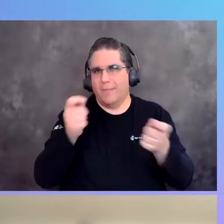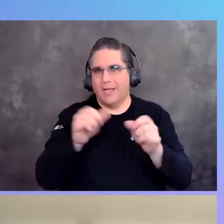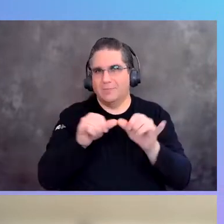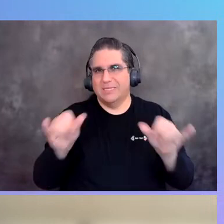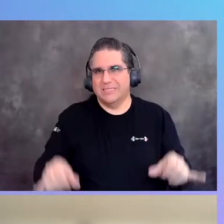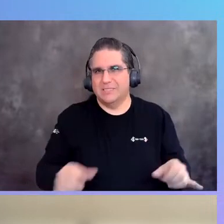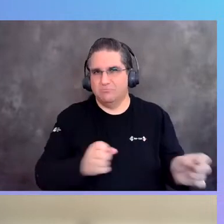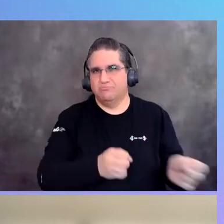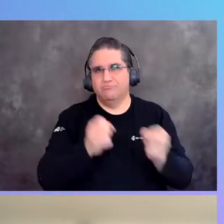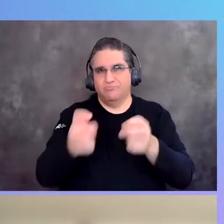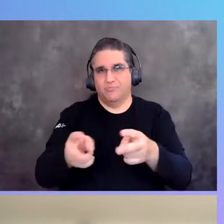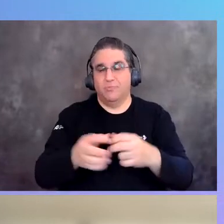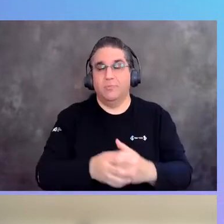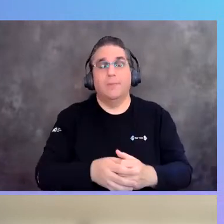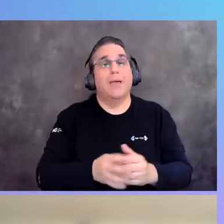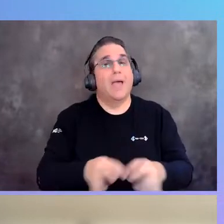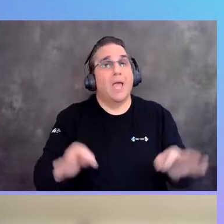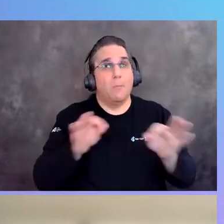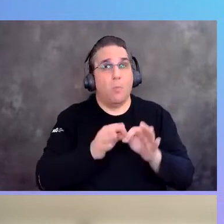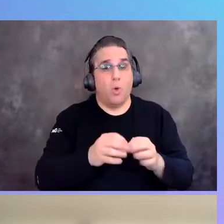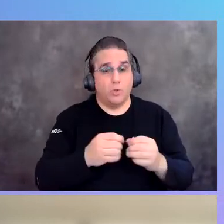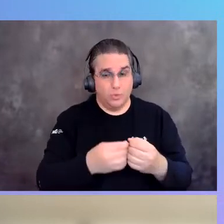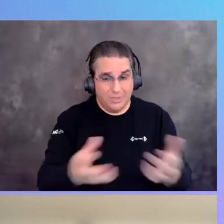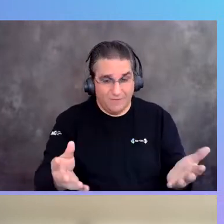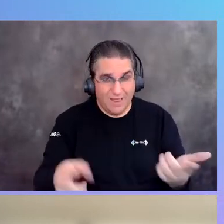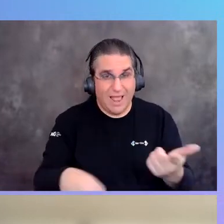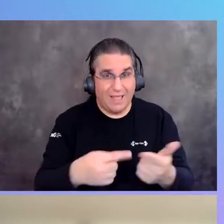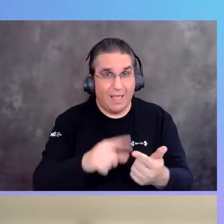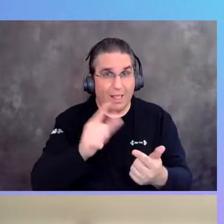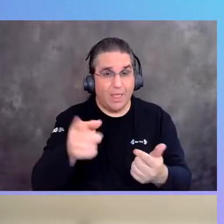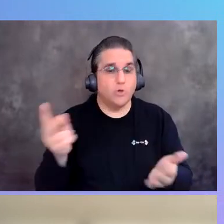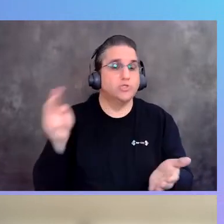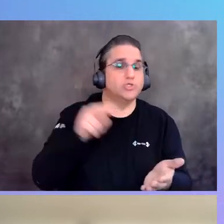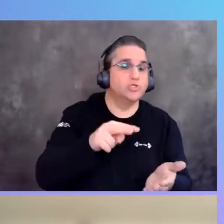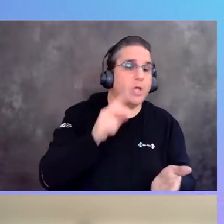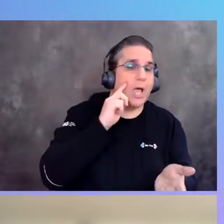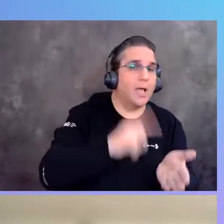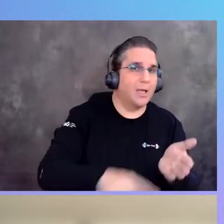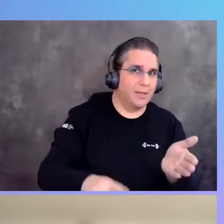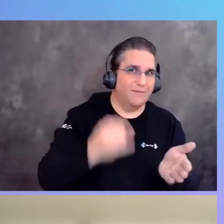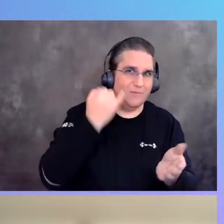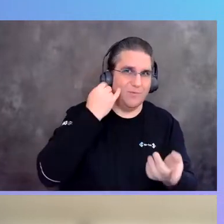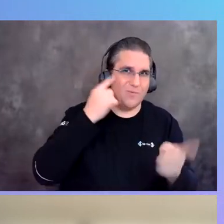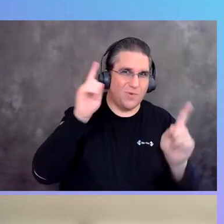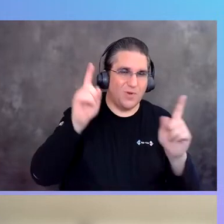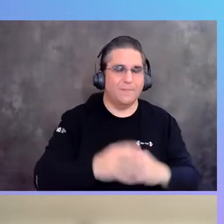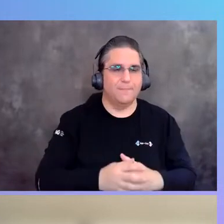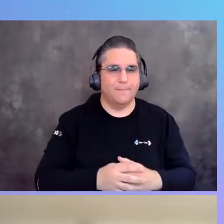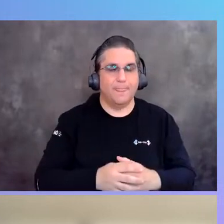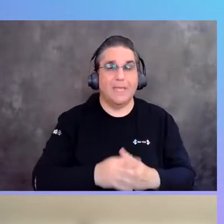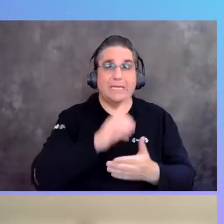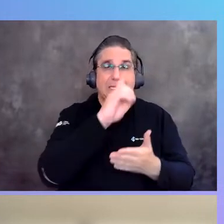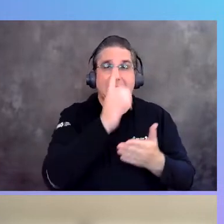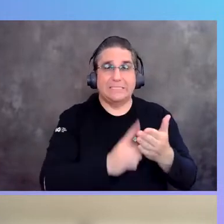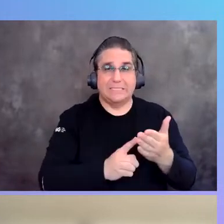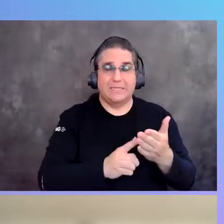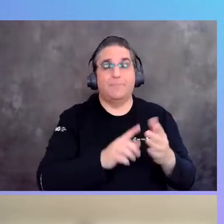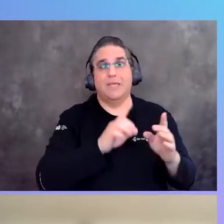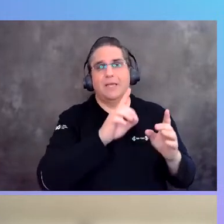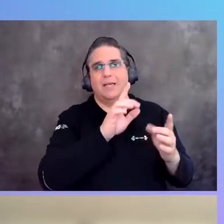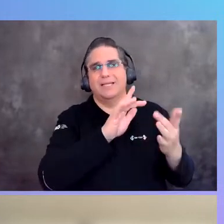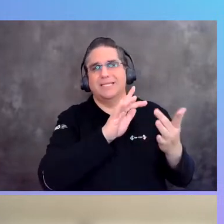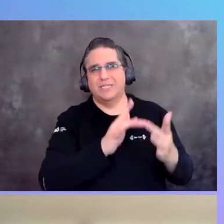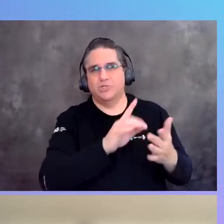updated. And also, we're growing the digital design team and the design system team. So we're